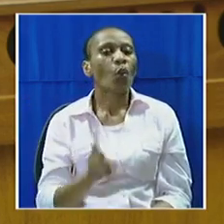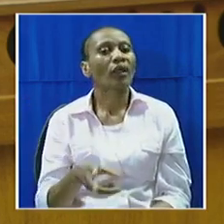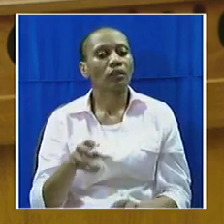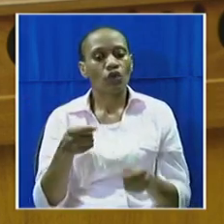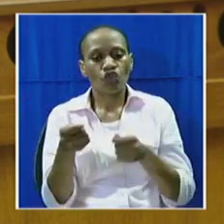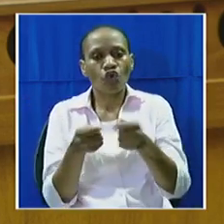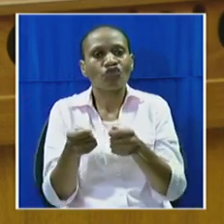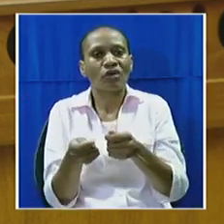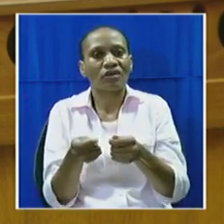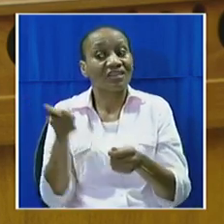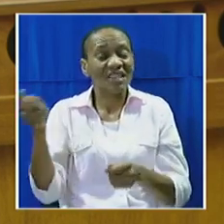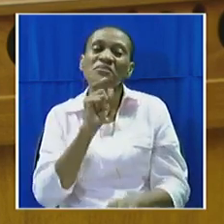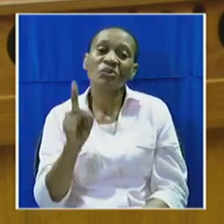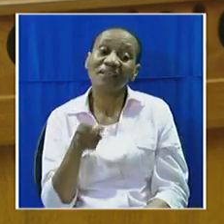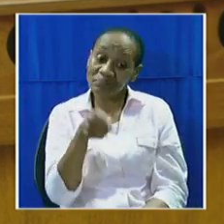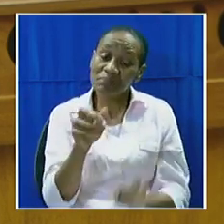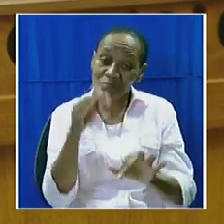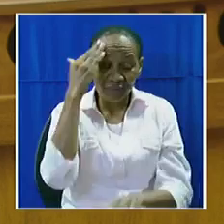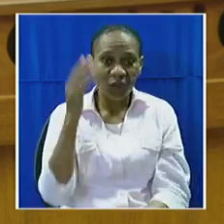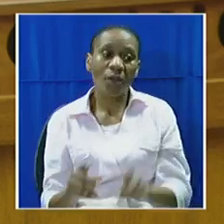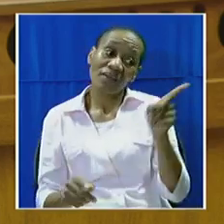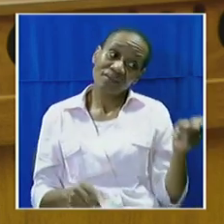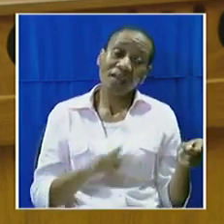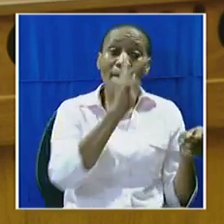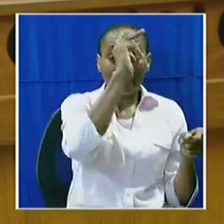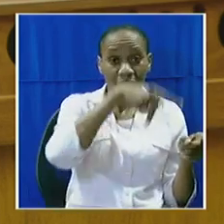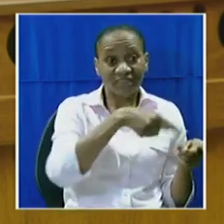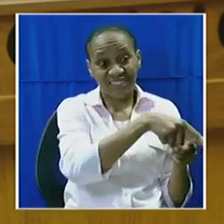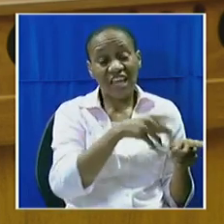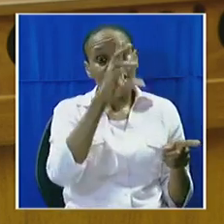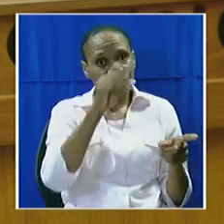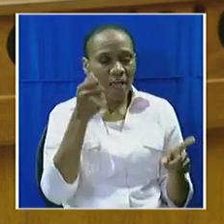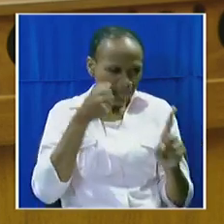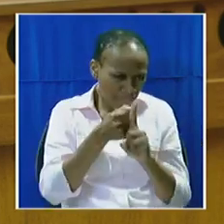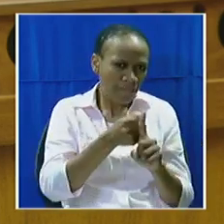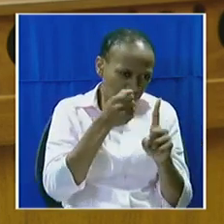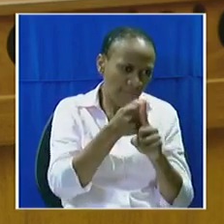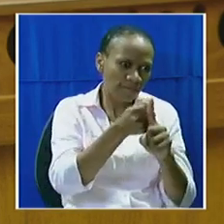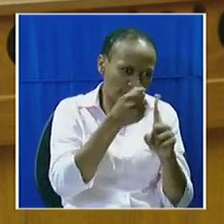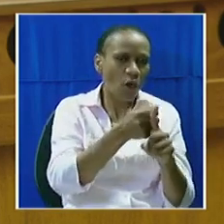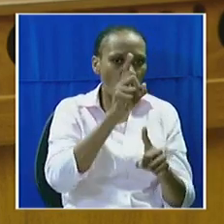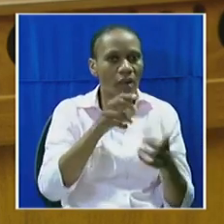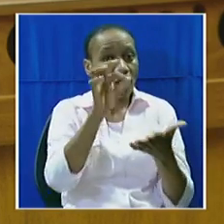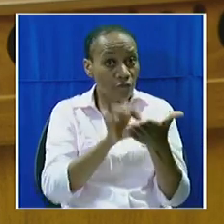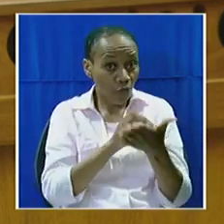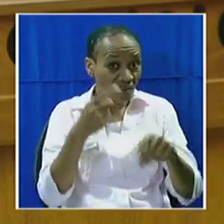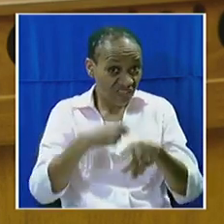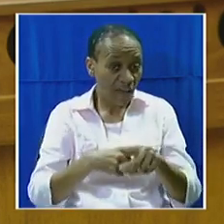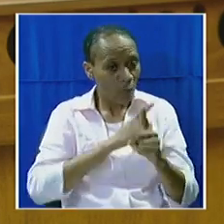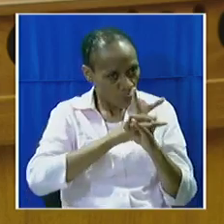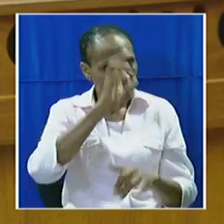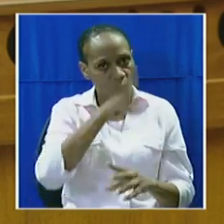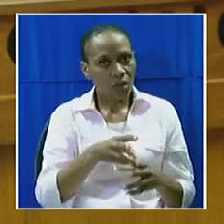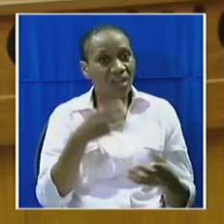direction. But in Tshwane, Mr. Chair, the DA will fight at the ballot box, and we will fight in court if